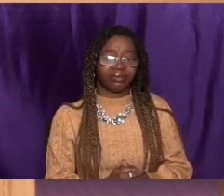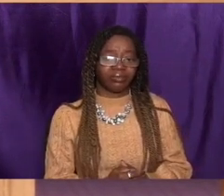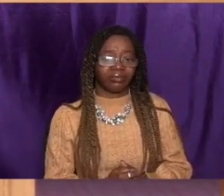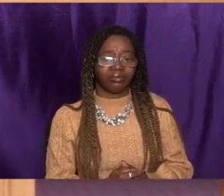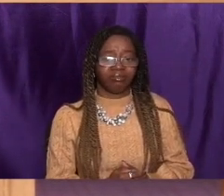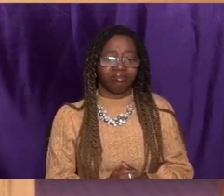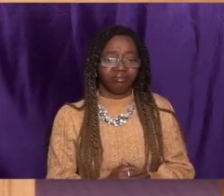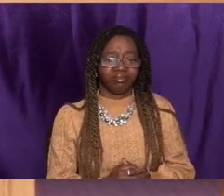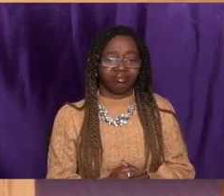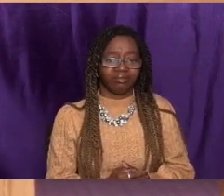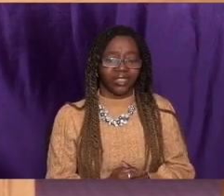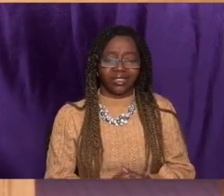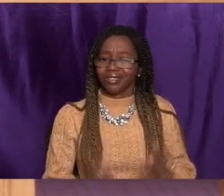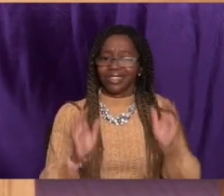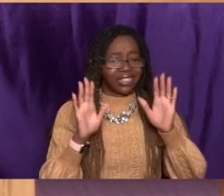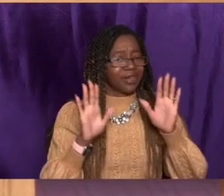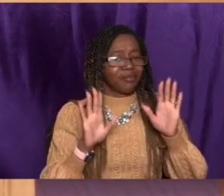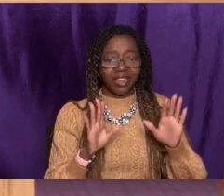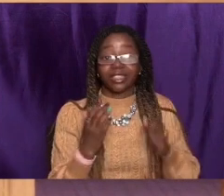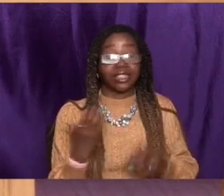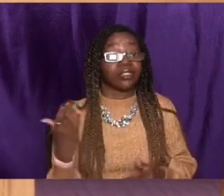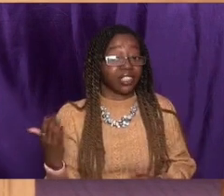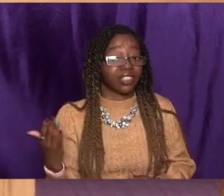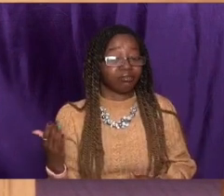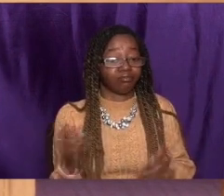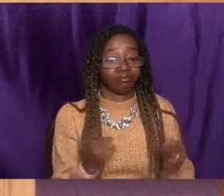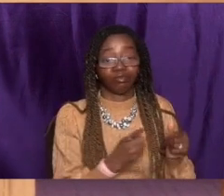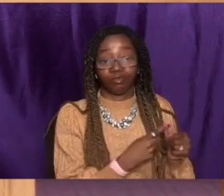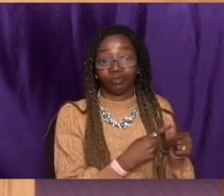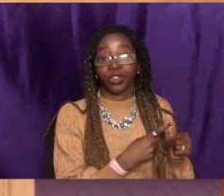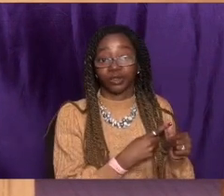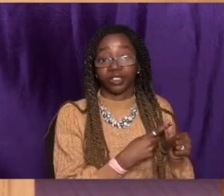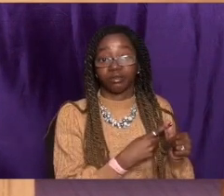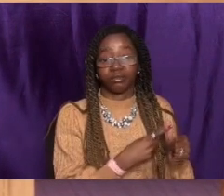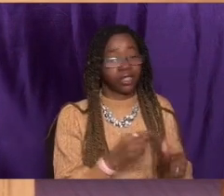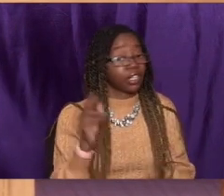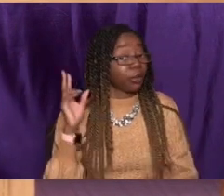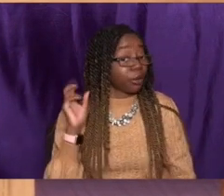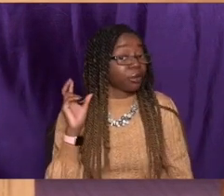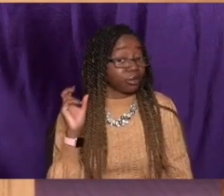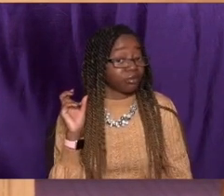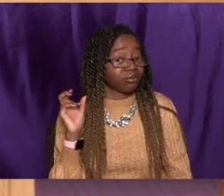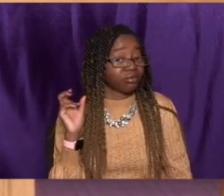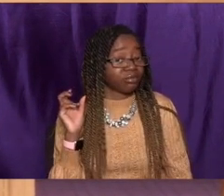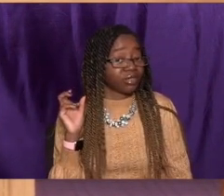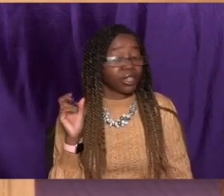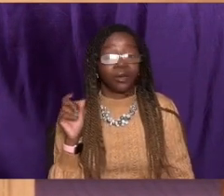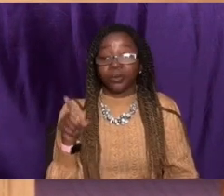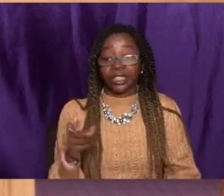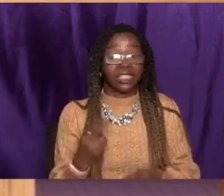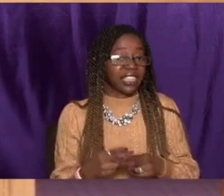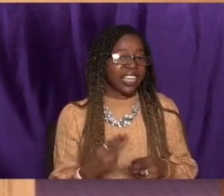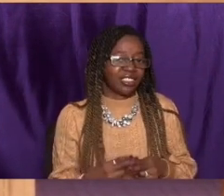It's an amazing thing. Because the first thing that Moses heard was his